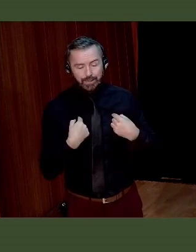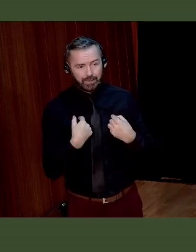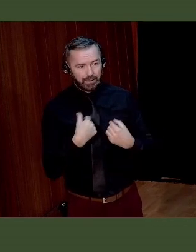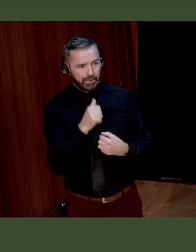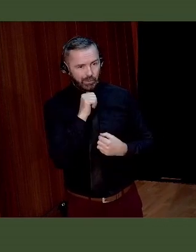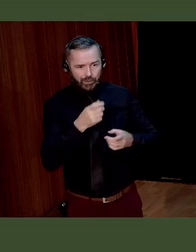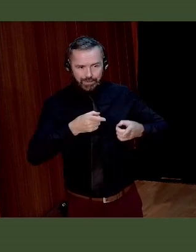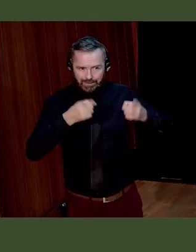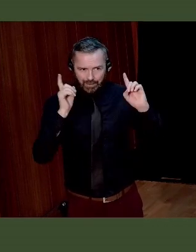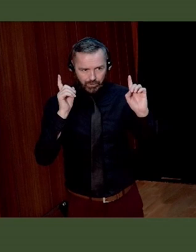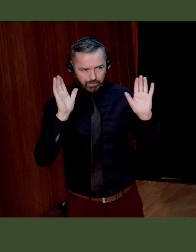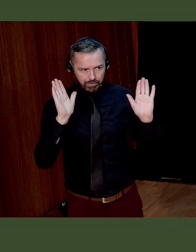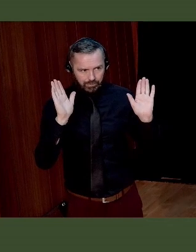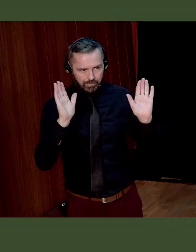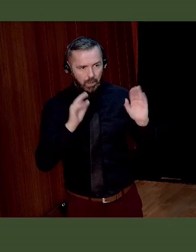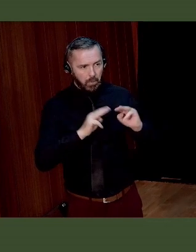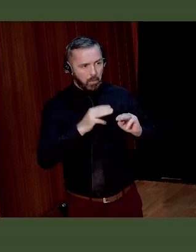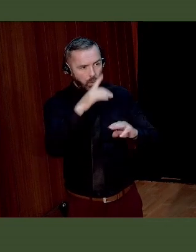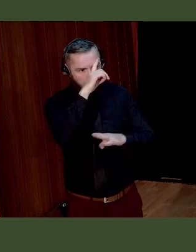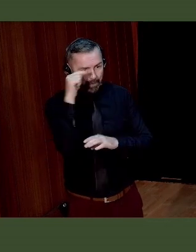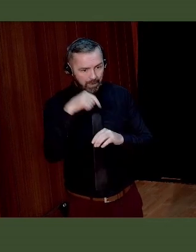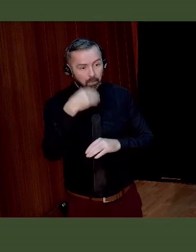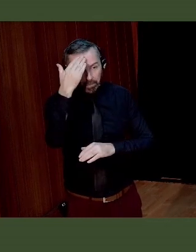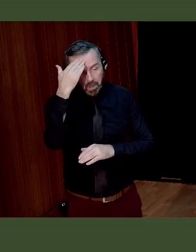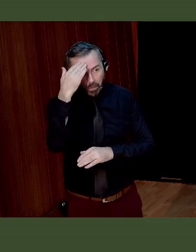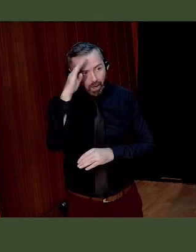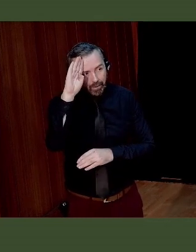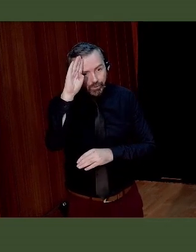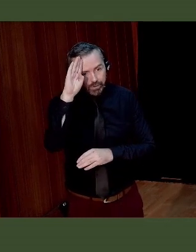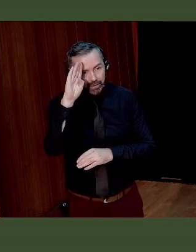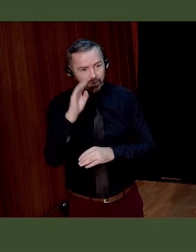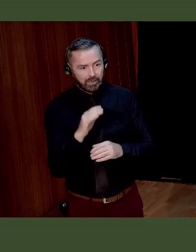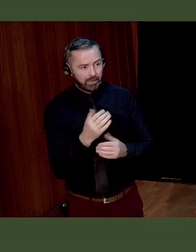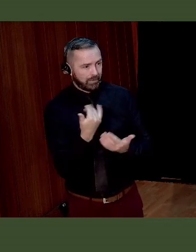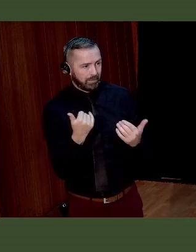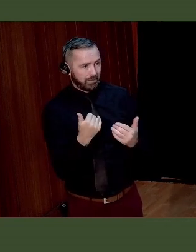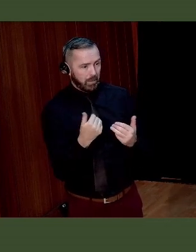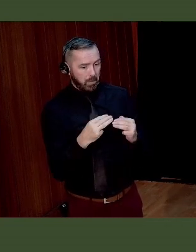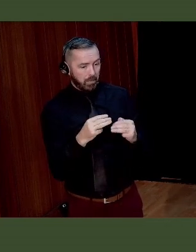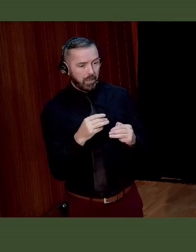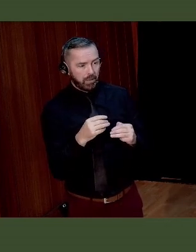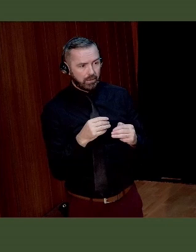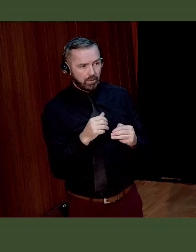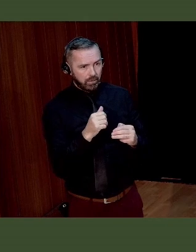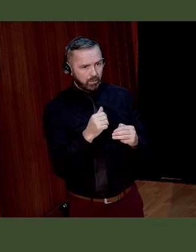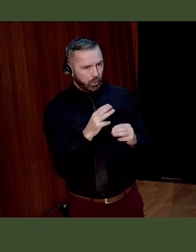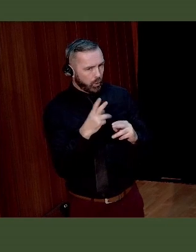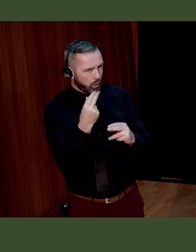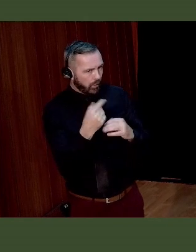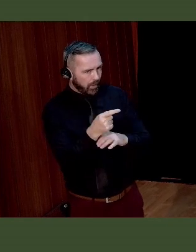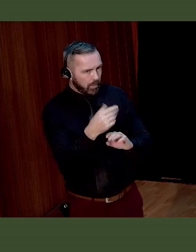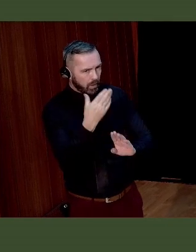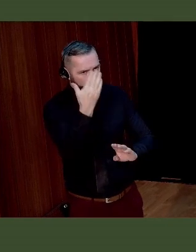it is in no danger. Most of the deputies here are knowledgeable in Irish, and hardly any of them do not know some Irish,